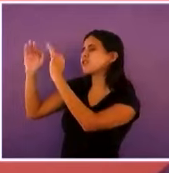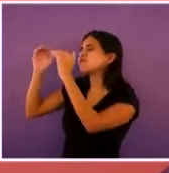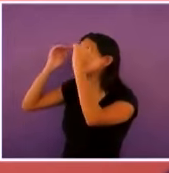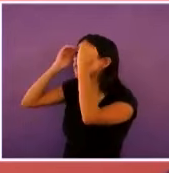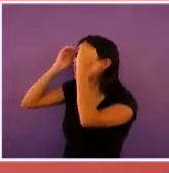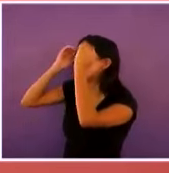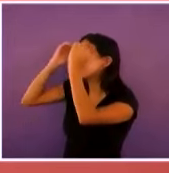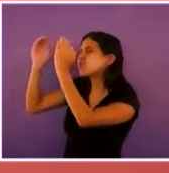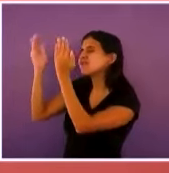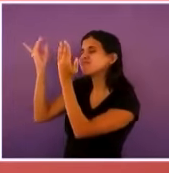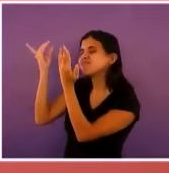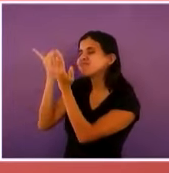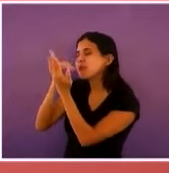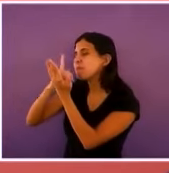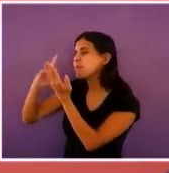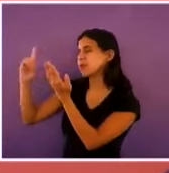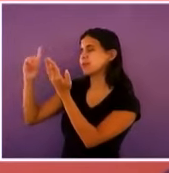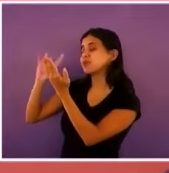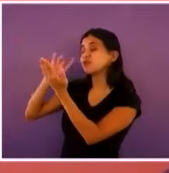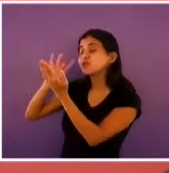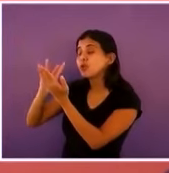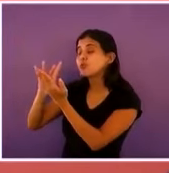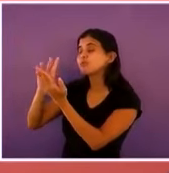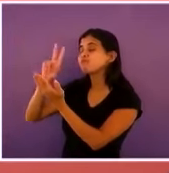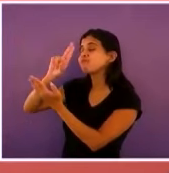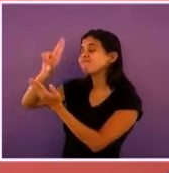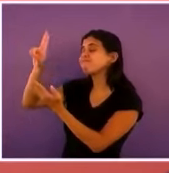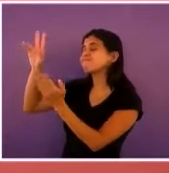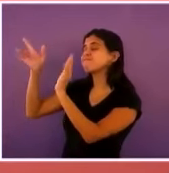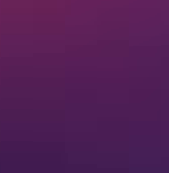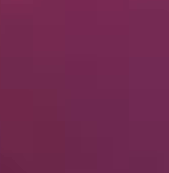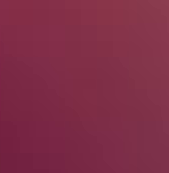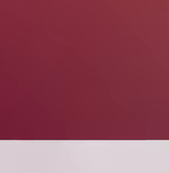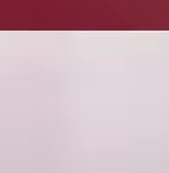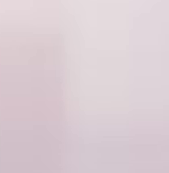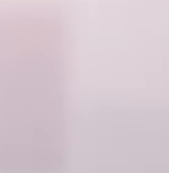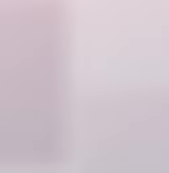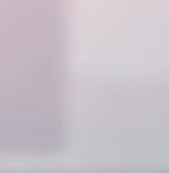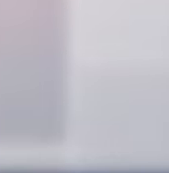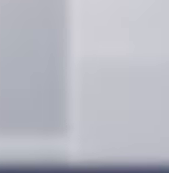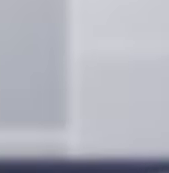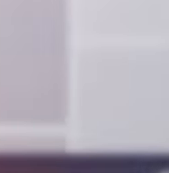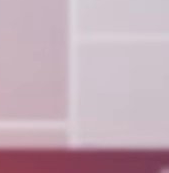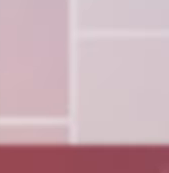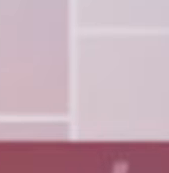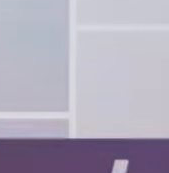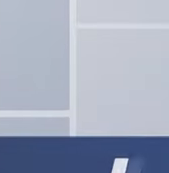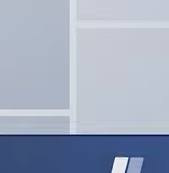obedecer a tua palavra. In Jesus Christ we pray. Em nome de Jesus Cristo nós oramos. Amen. Amém.